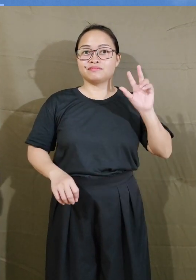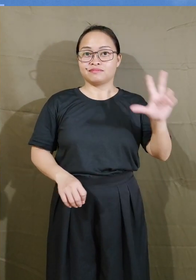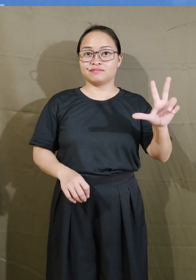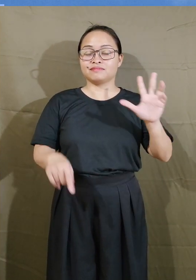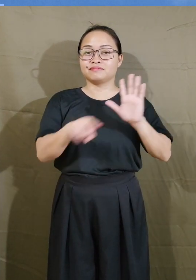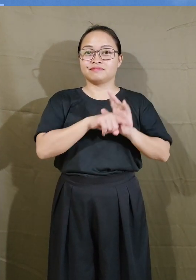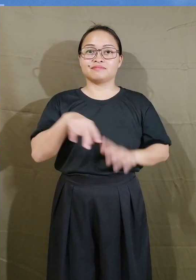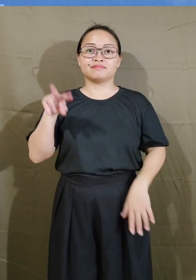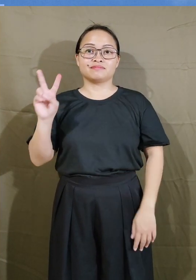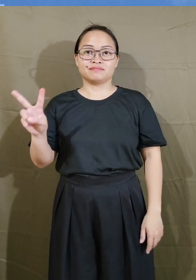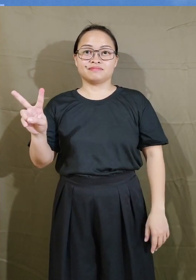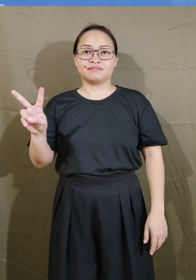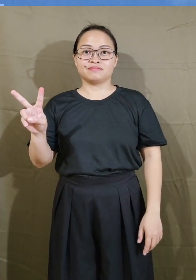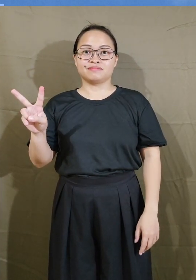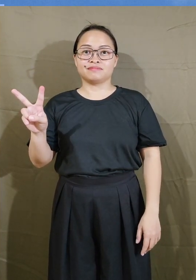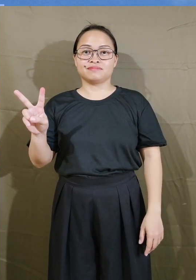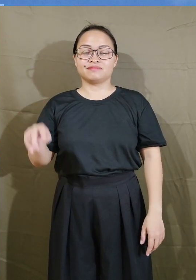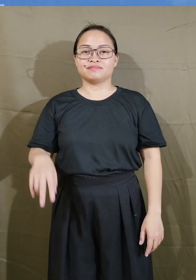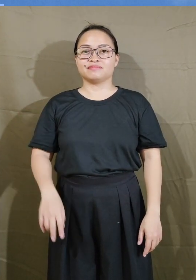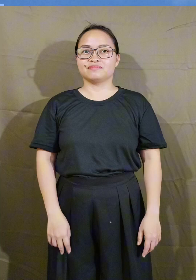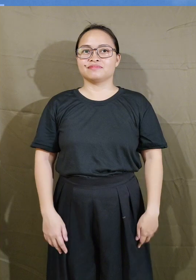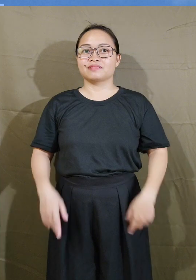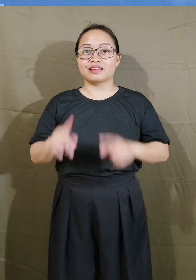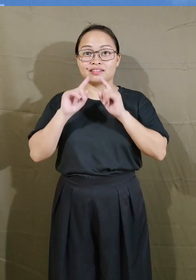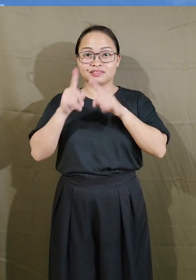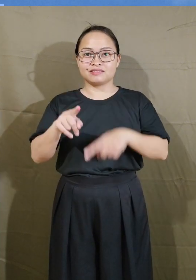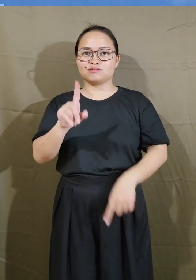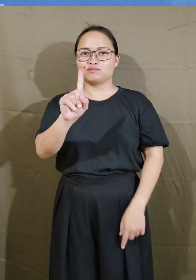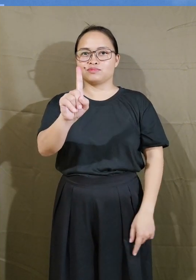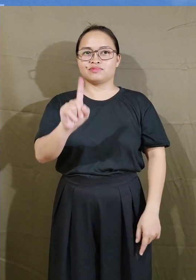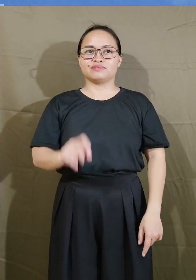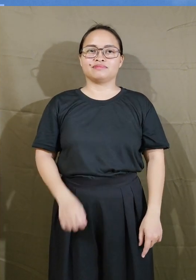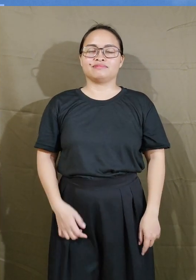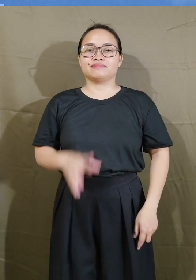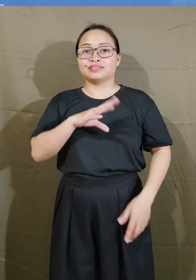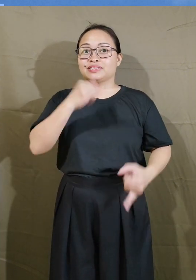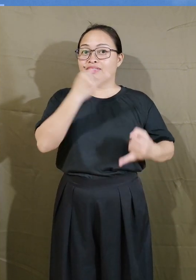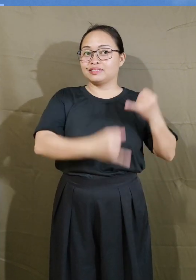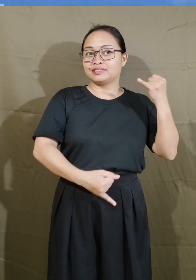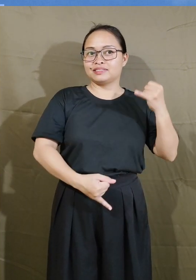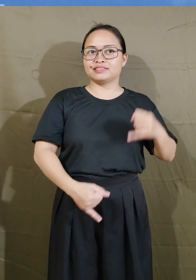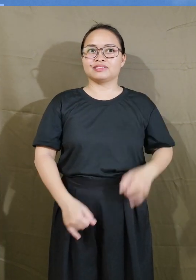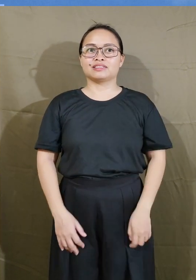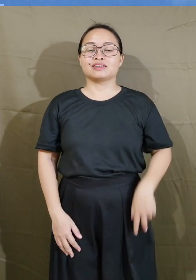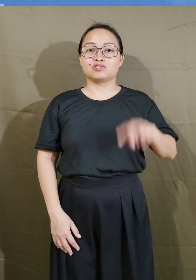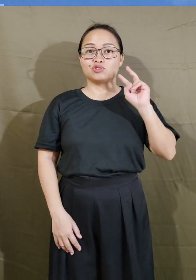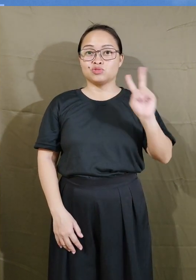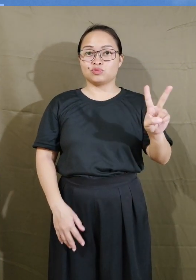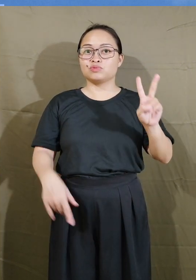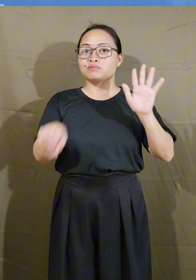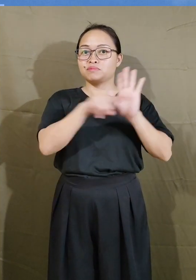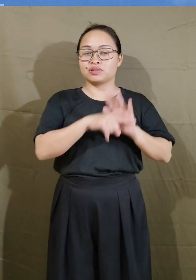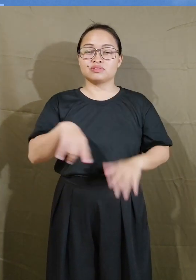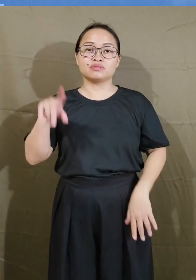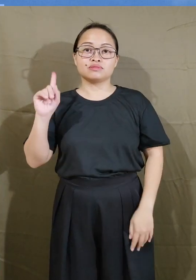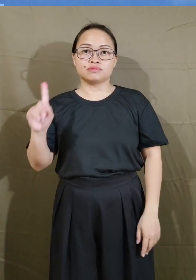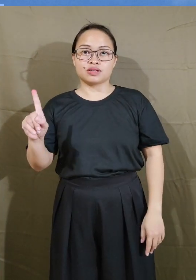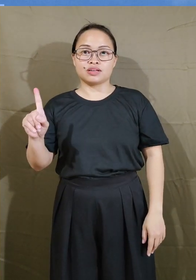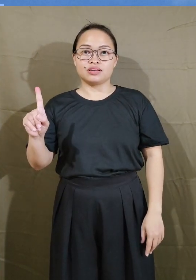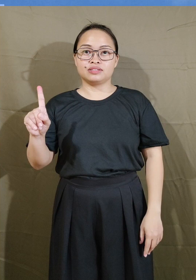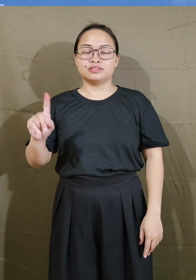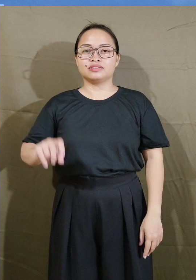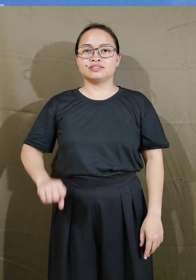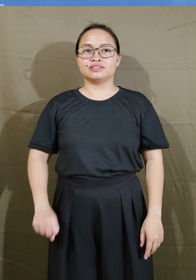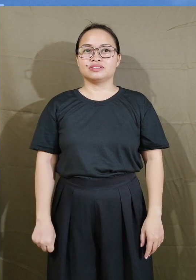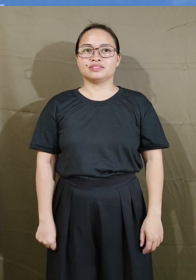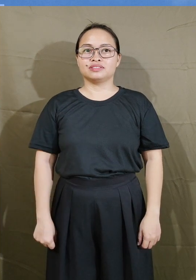Then 3 minus 2. We get 1. And lastly, 2 minus